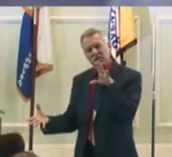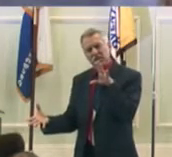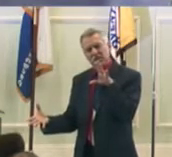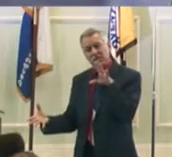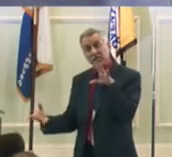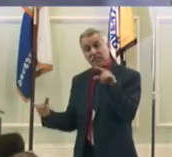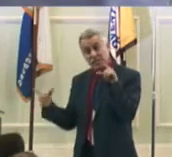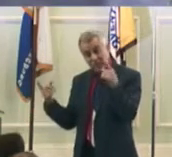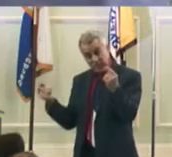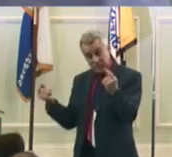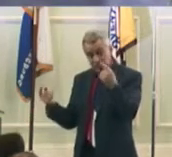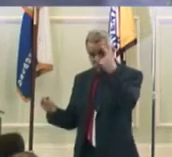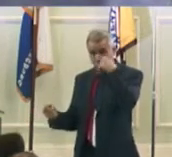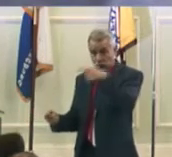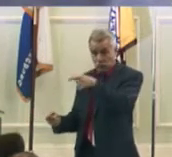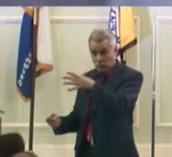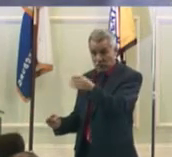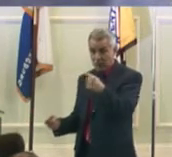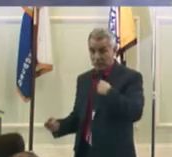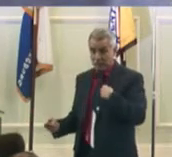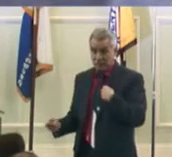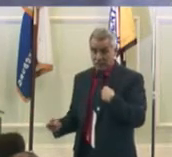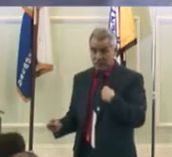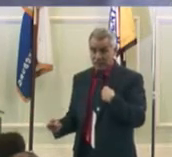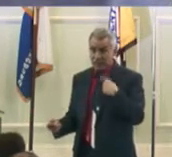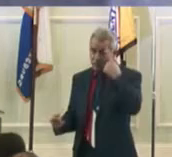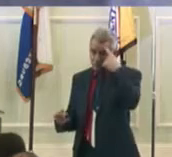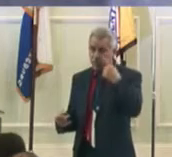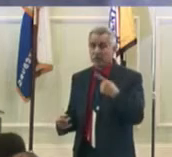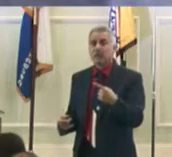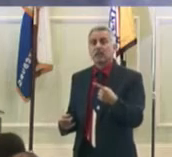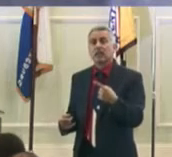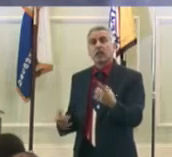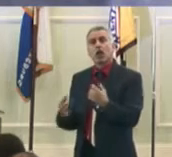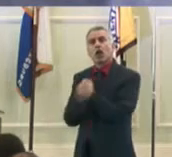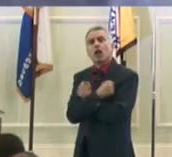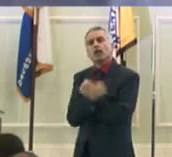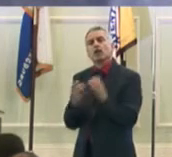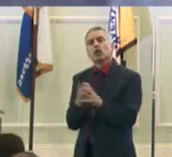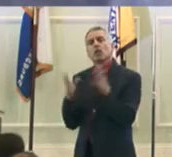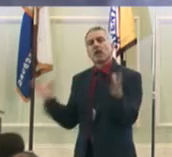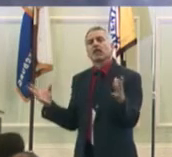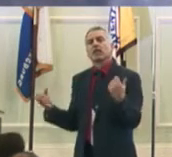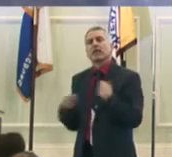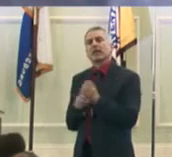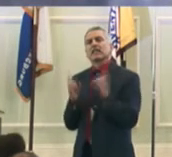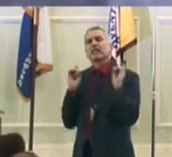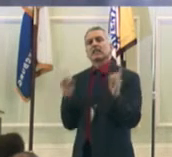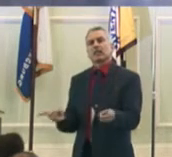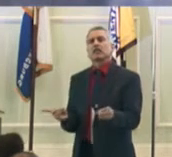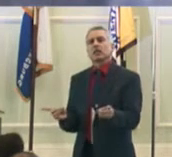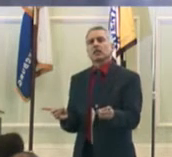and I. He did it for us. He loved us so much, he made the decision.